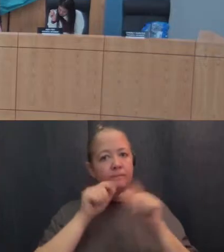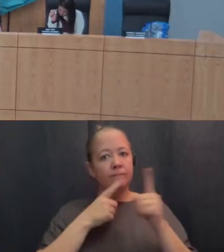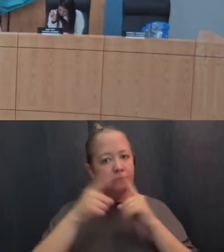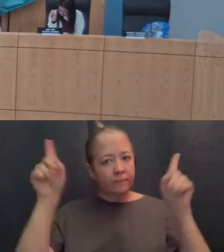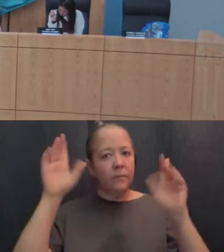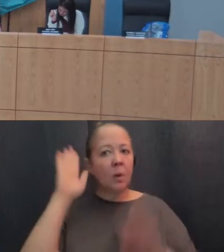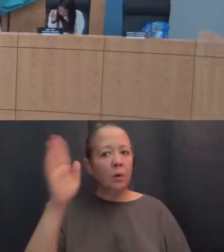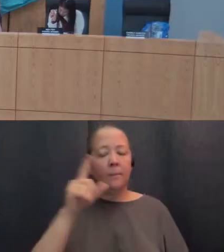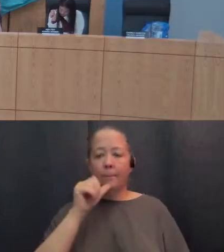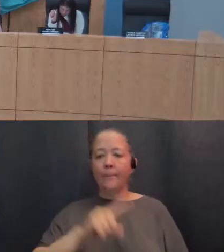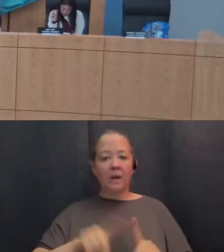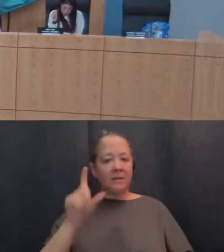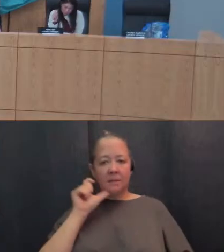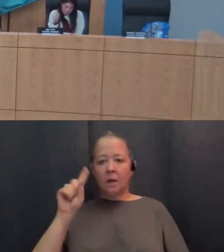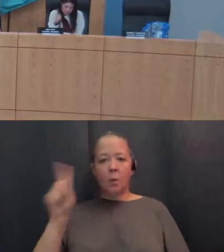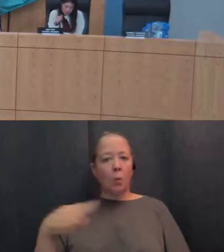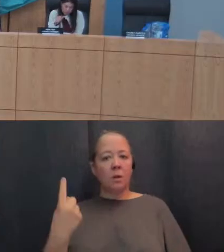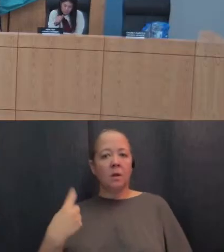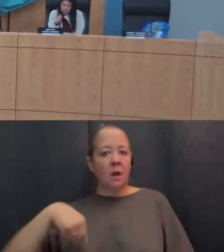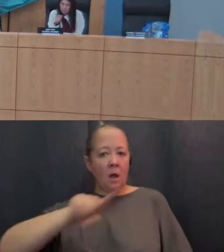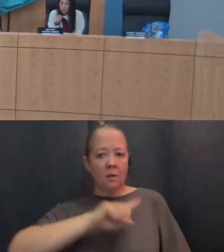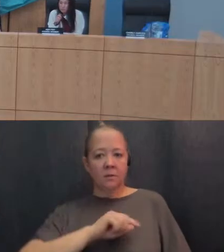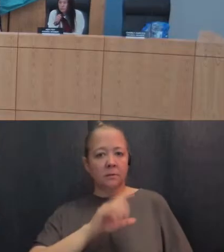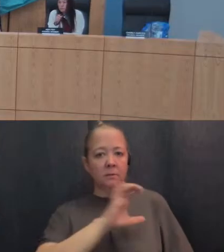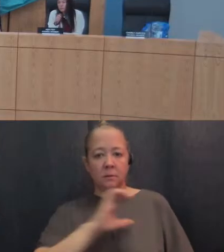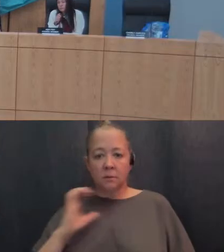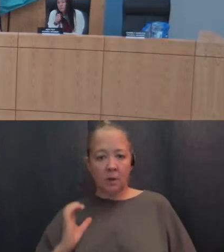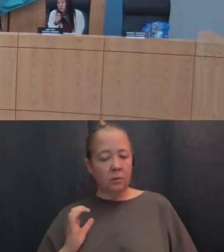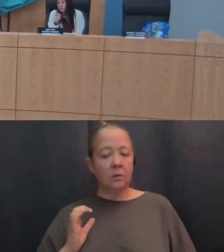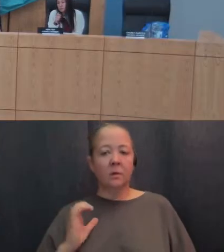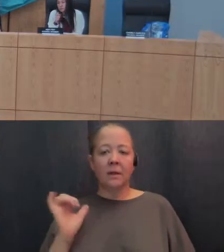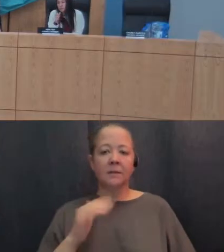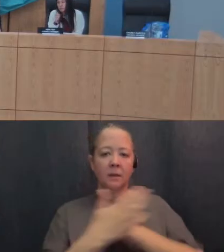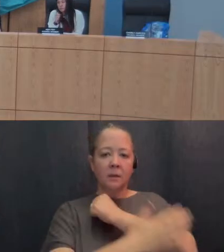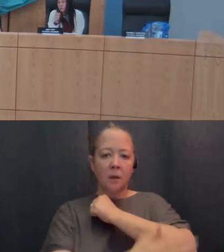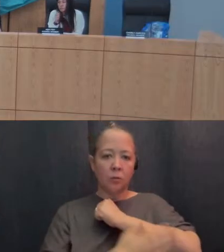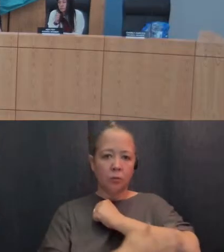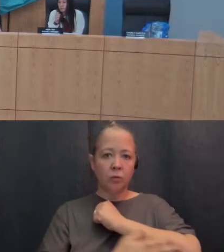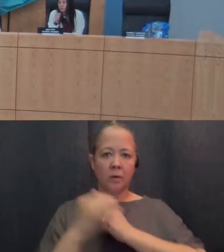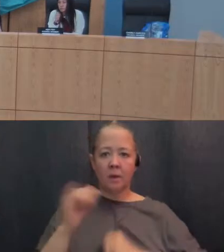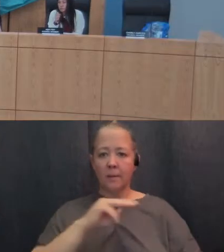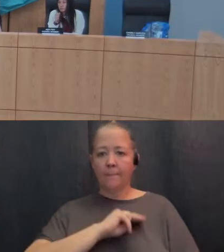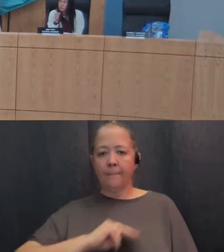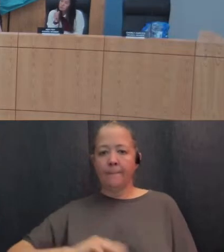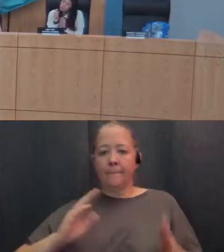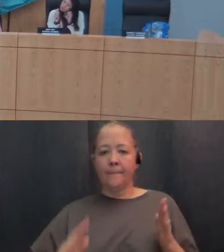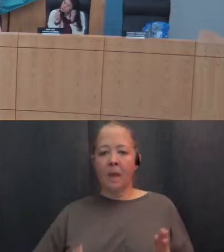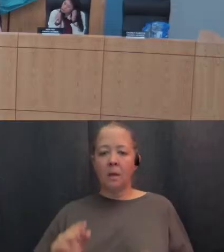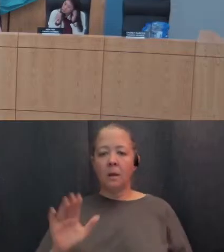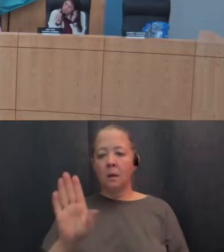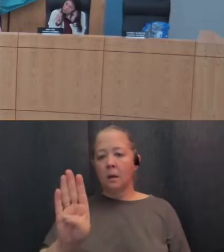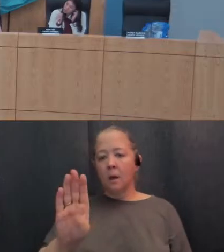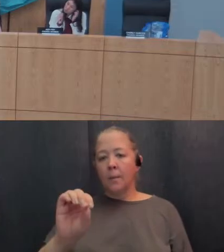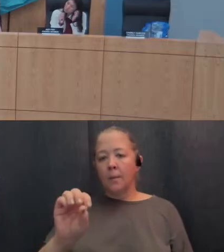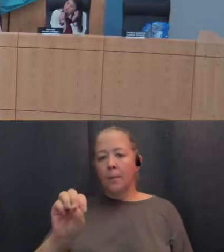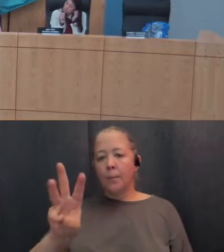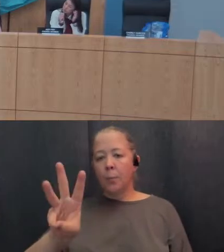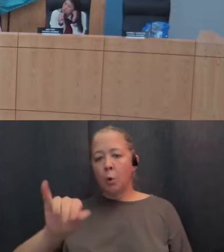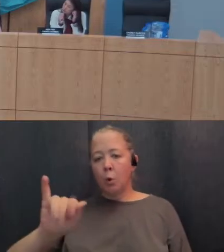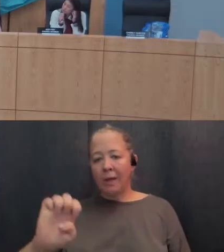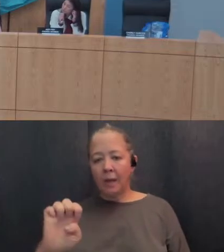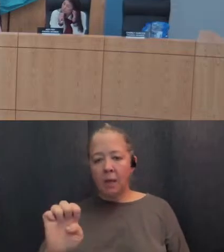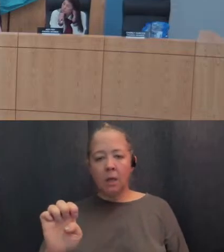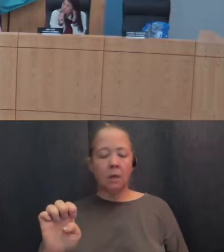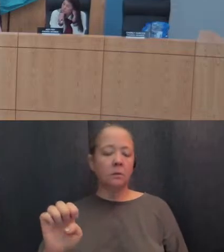the county level, as you mentioned, the mayor mentioned Bowie. I sit on the board for all the municipalities. They're